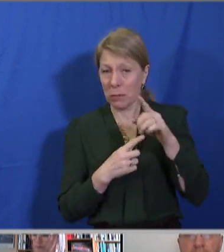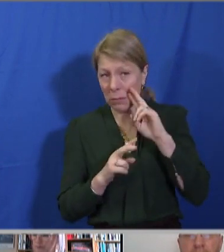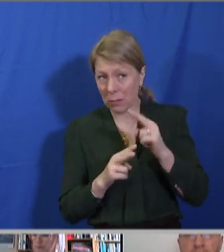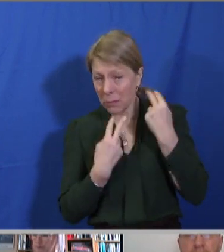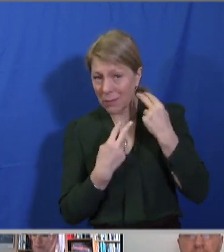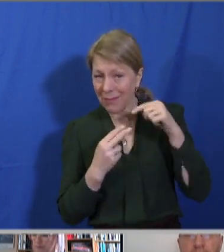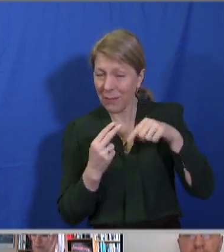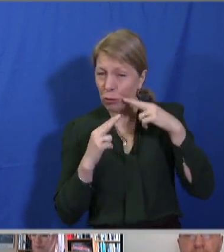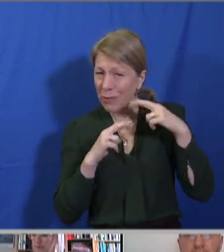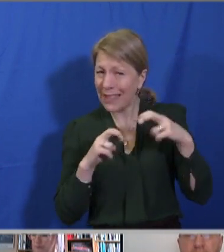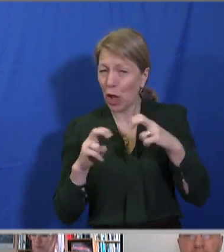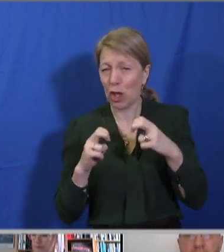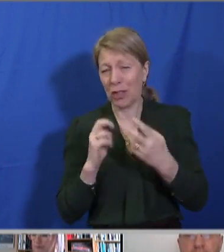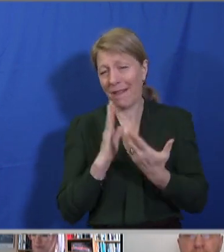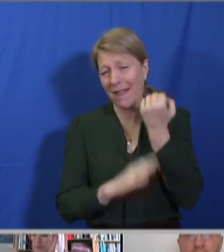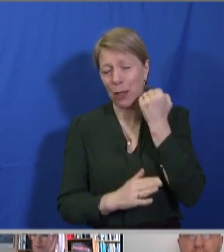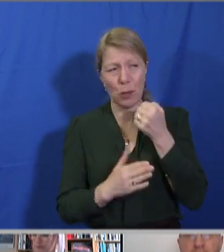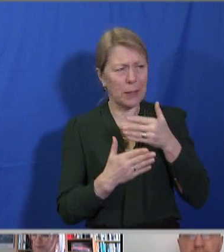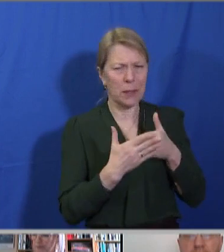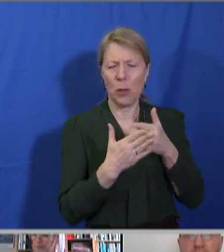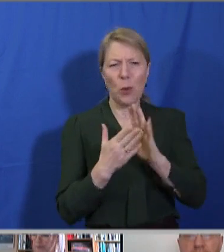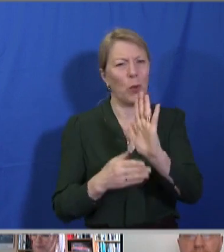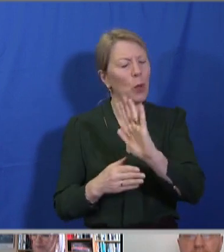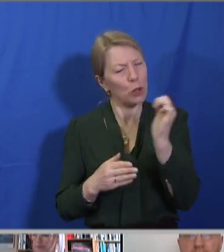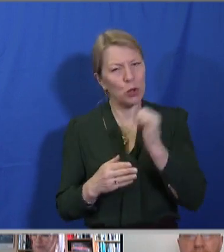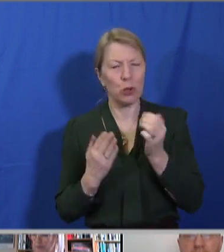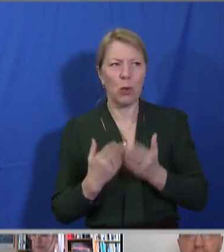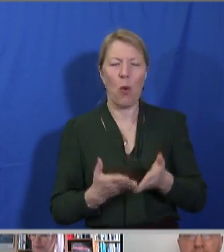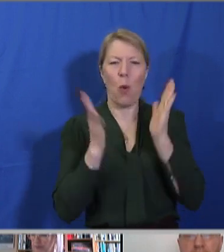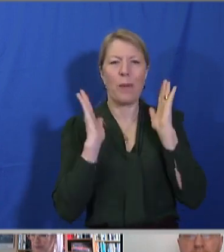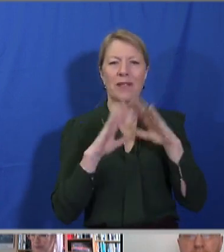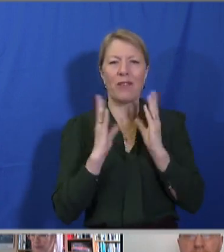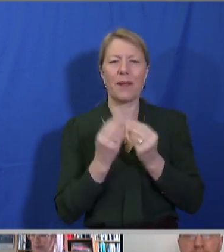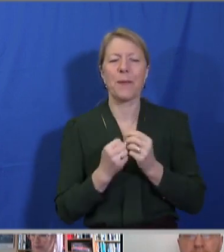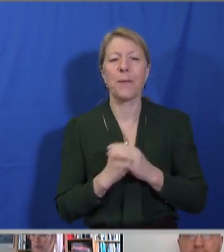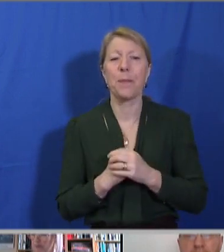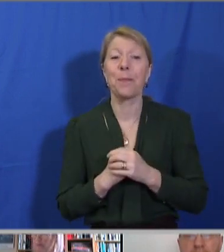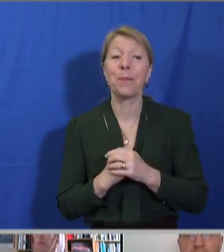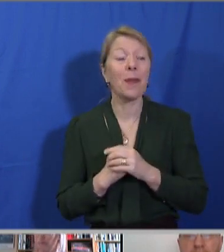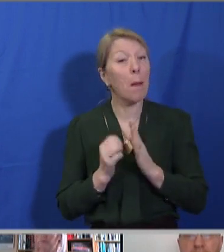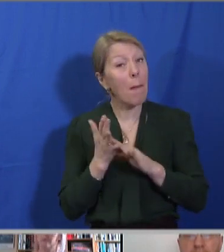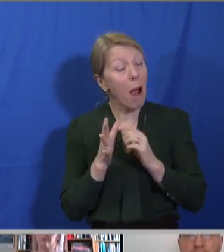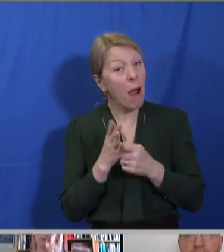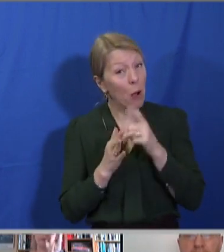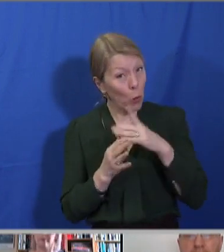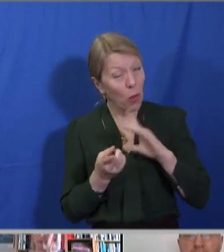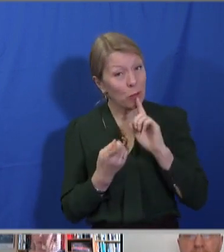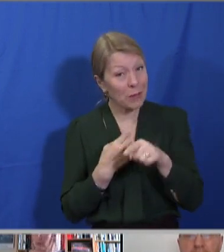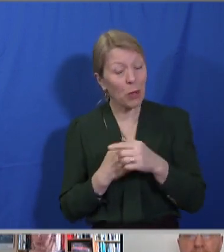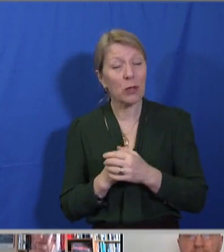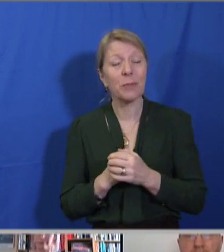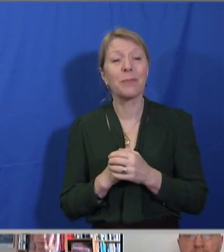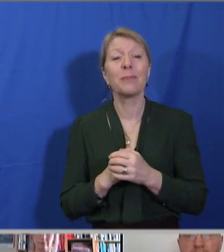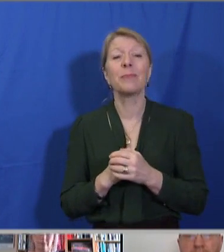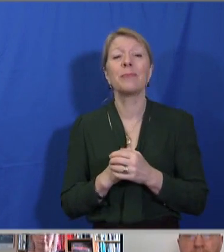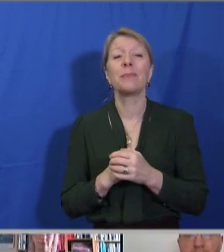addressing them. Yep, Mark, do you want to pick up on that one? I think, Chair, that